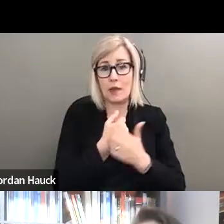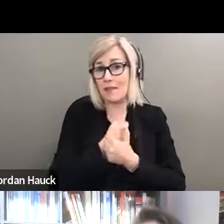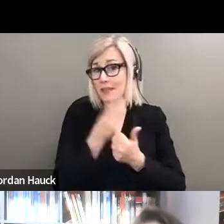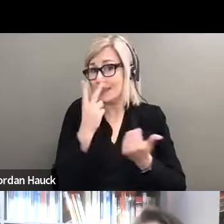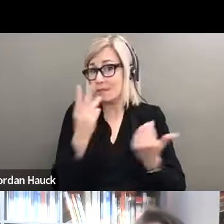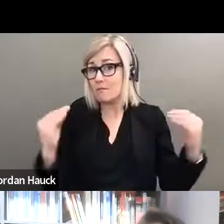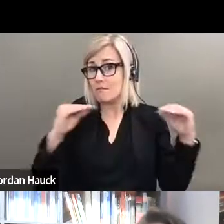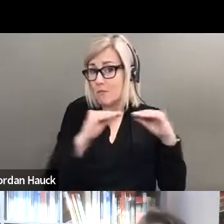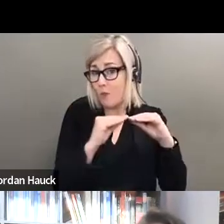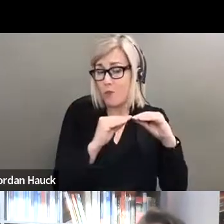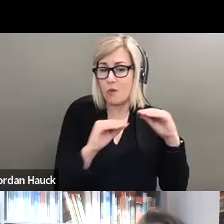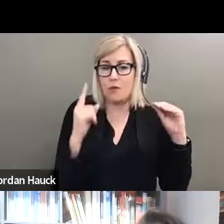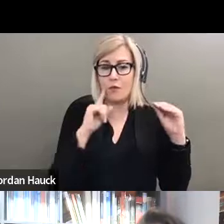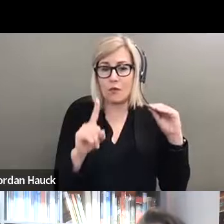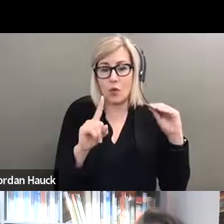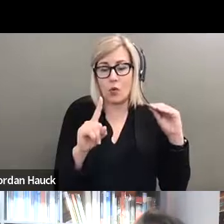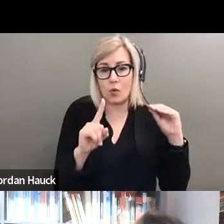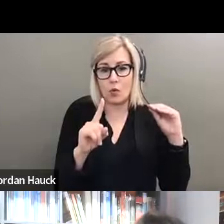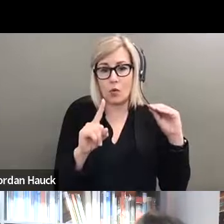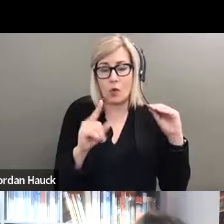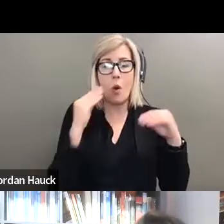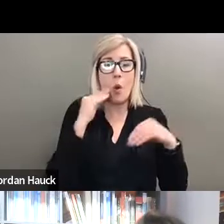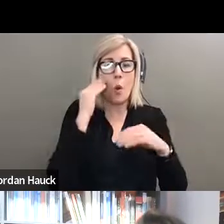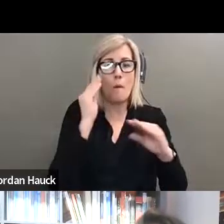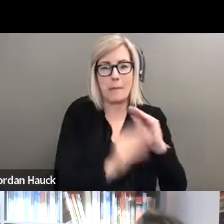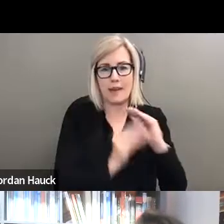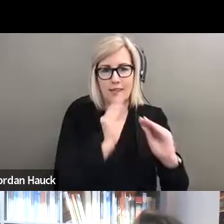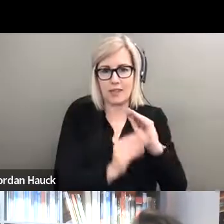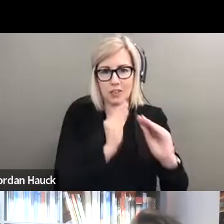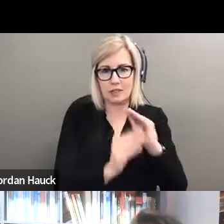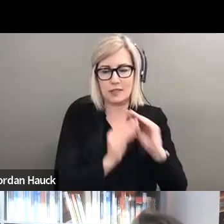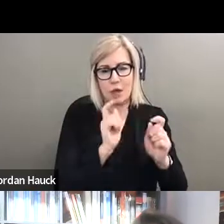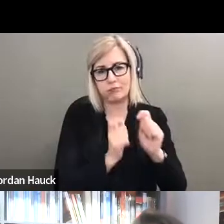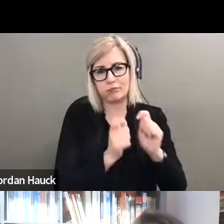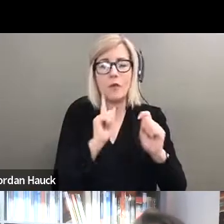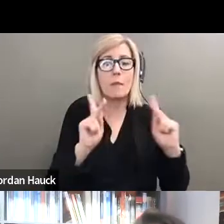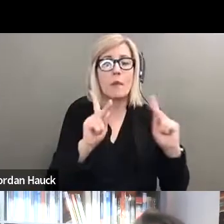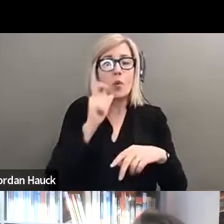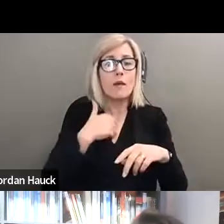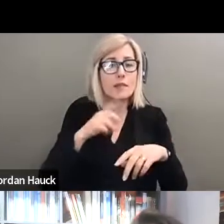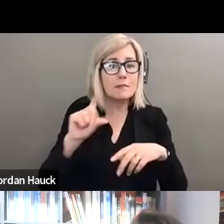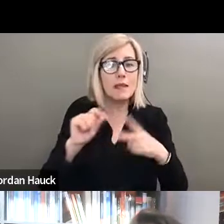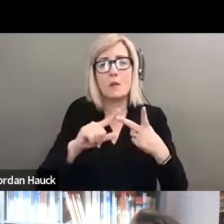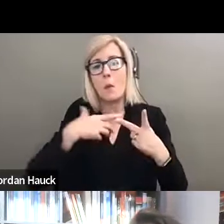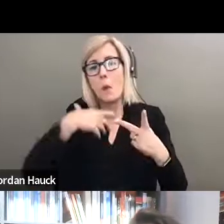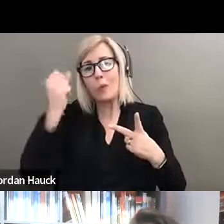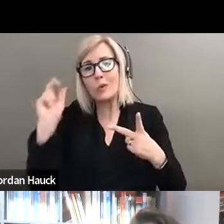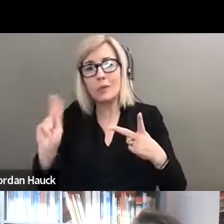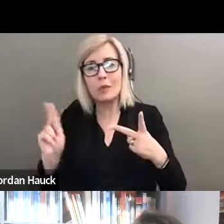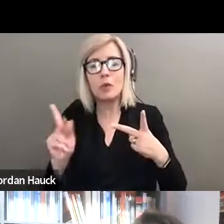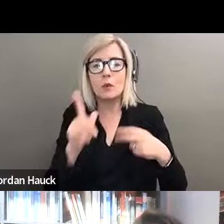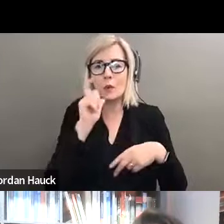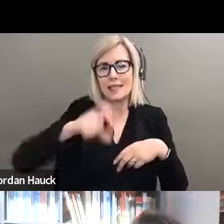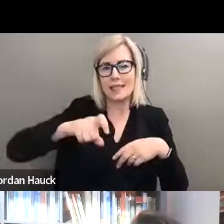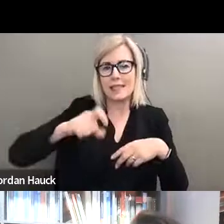more for home modifications. So for people with disabilities or older people that need